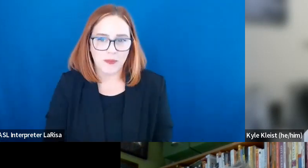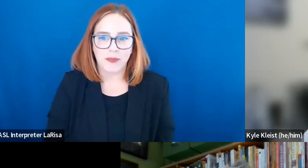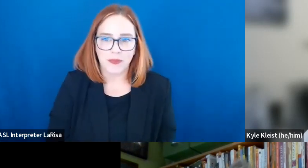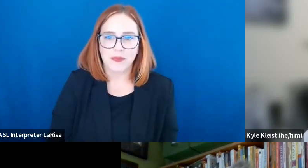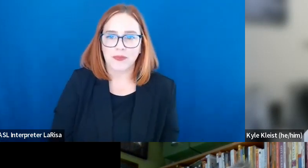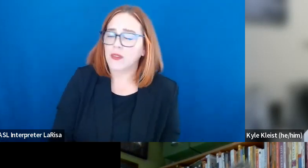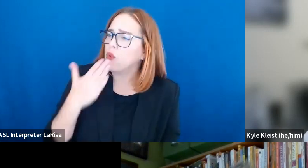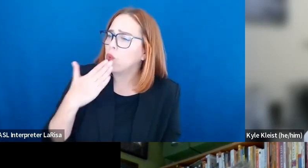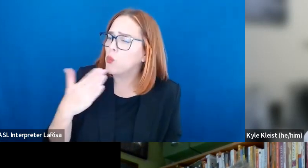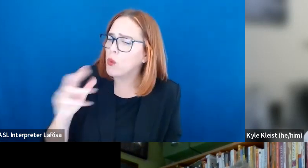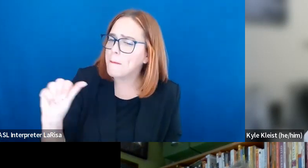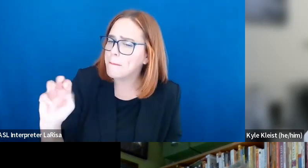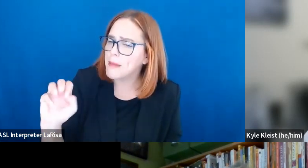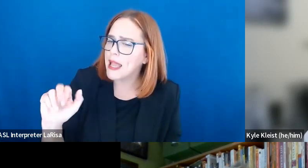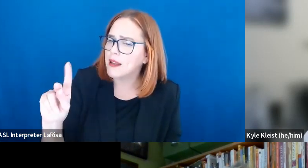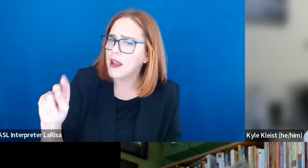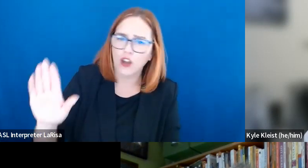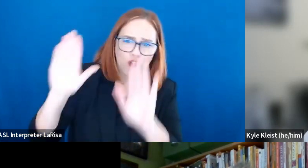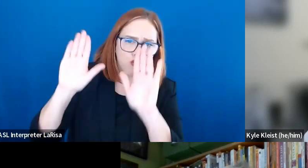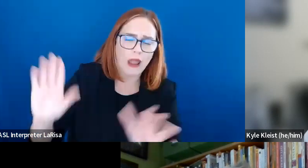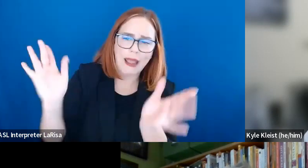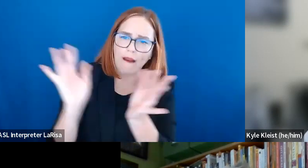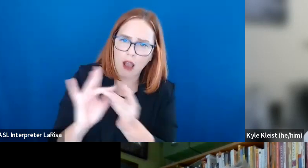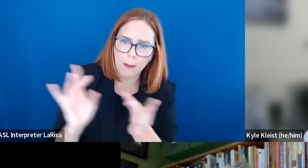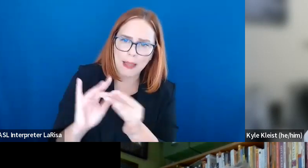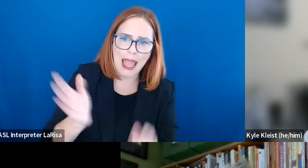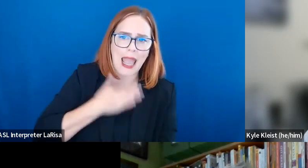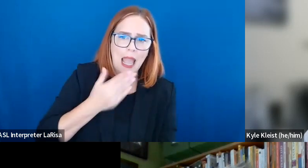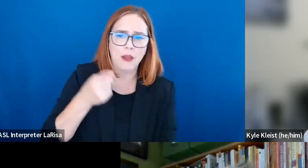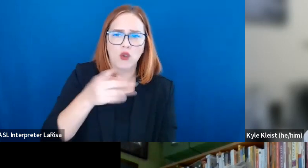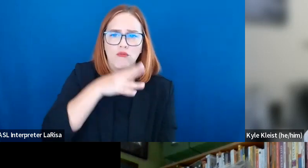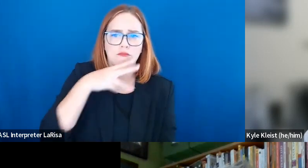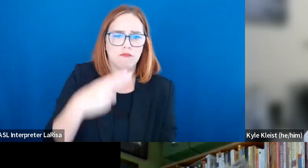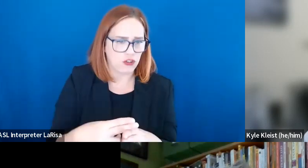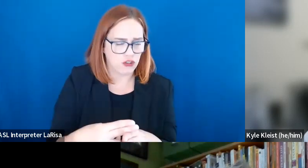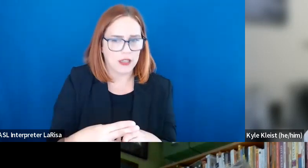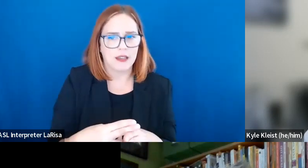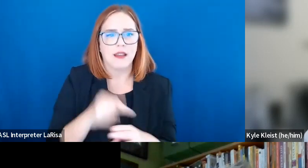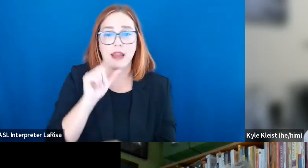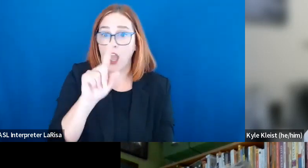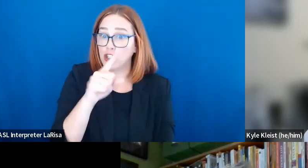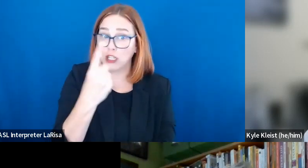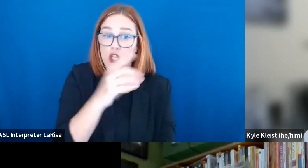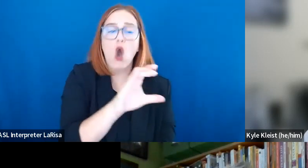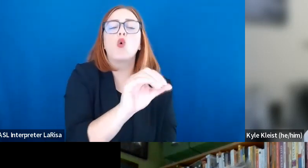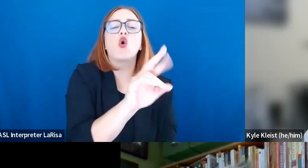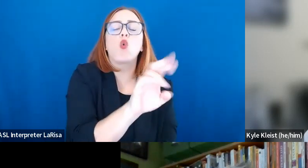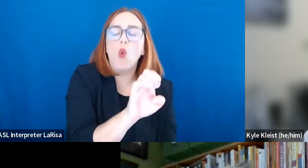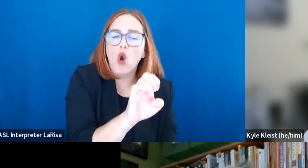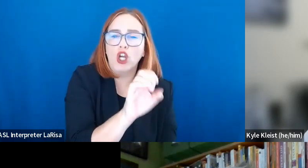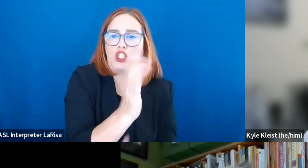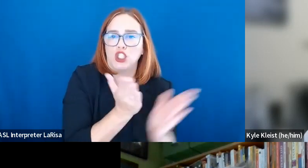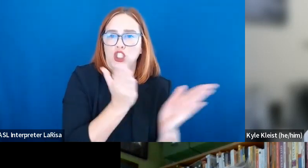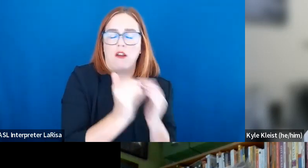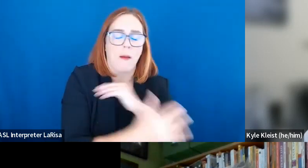Thank you, Amanda. Wonderful comment. I'm glad that you brought it back to not only as a core service, but hey, why the heck did Ed